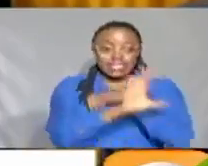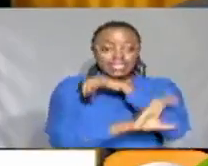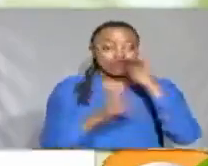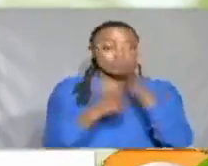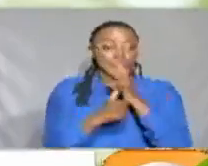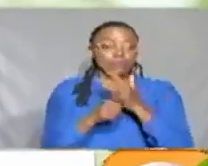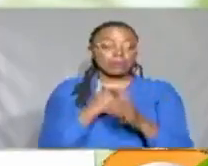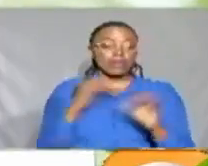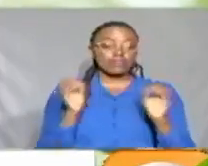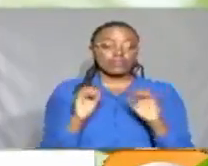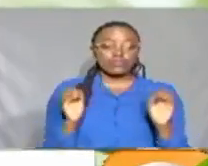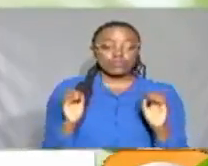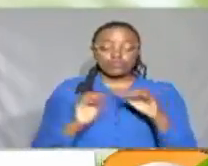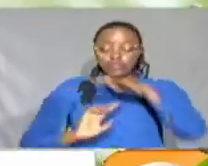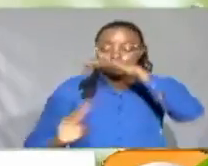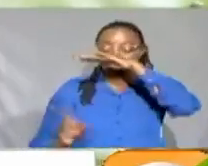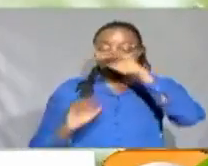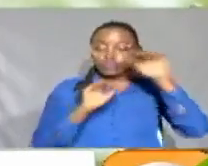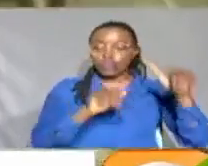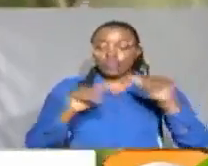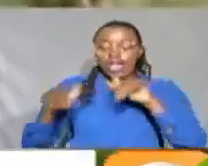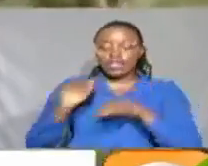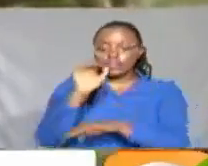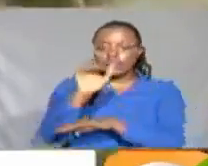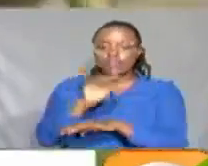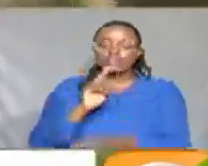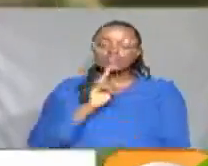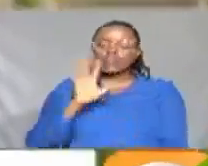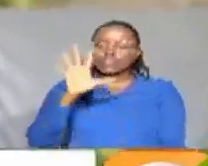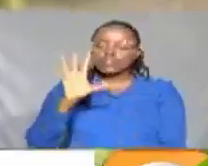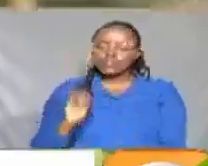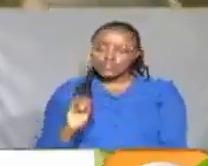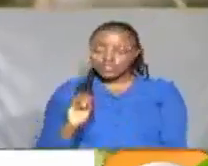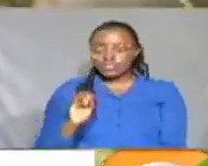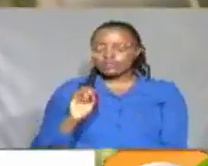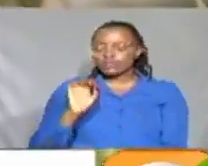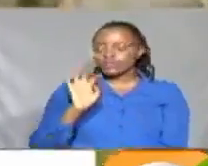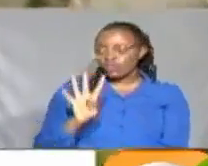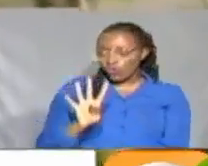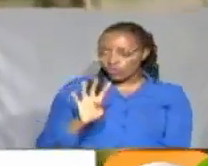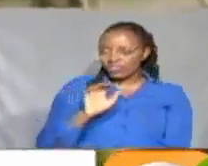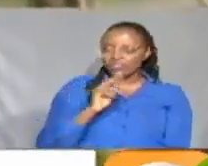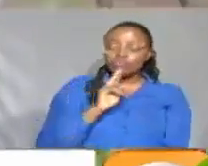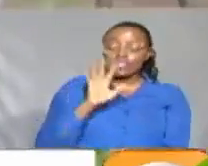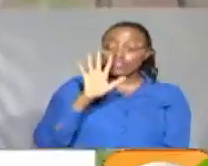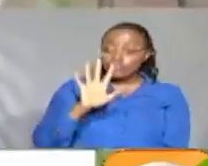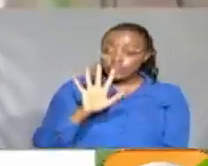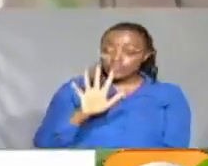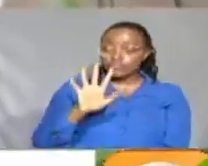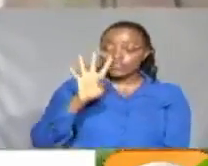problem. The Ministry of Agriculture has requested for 254 million shillings from the emergency